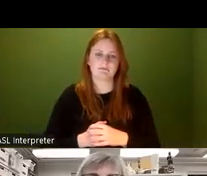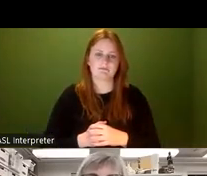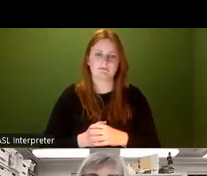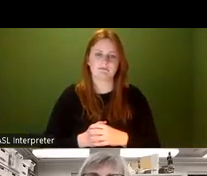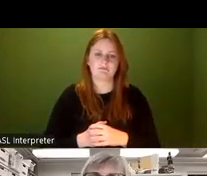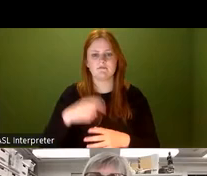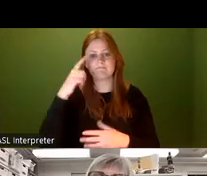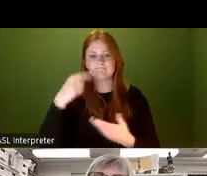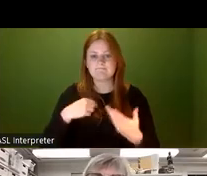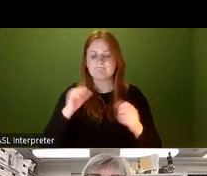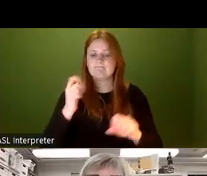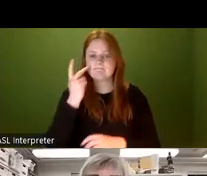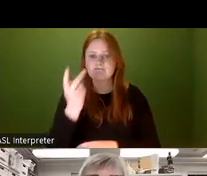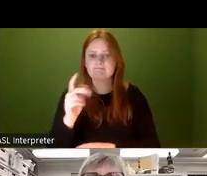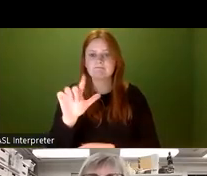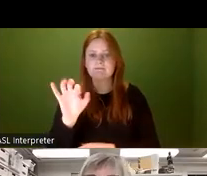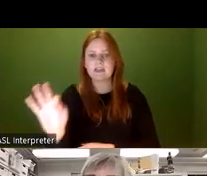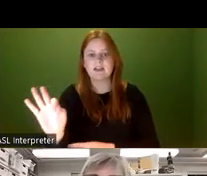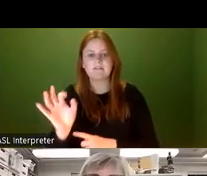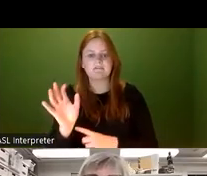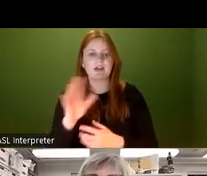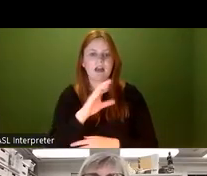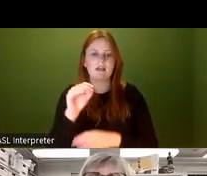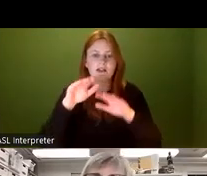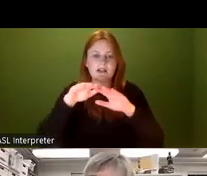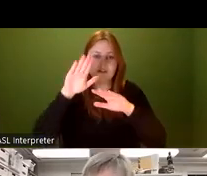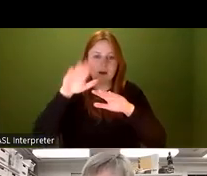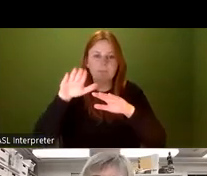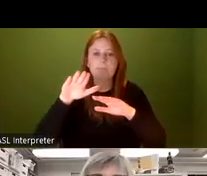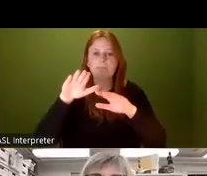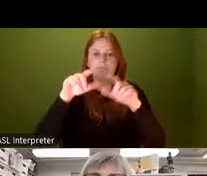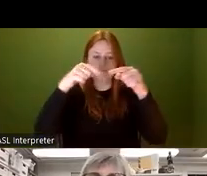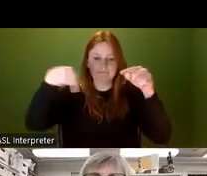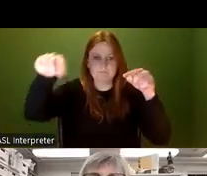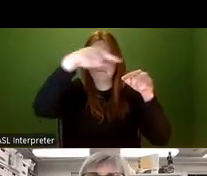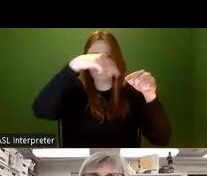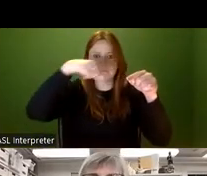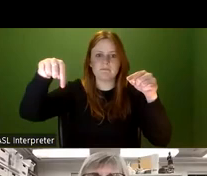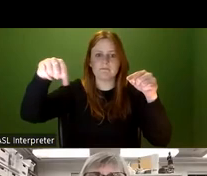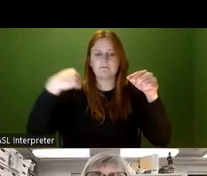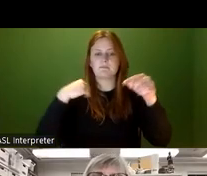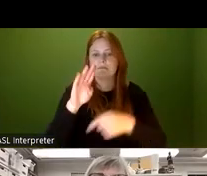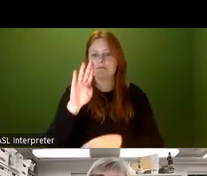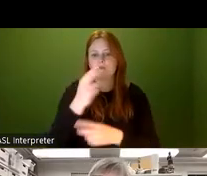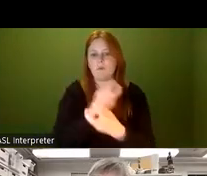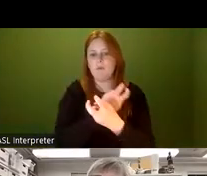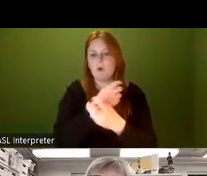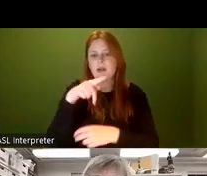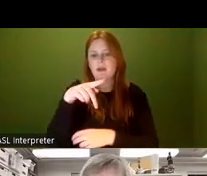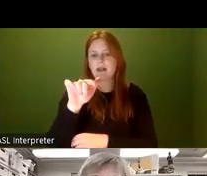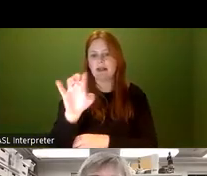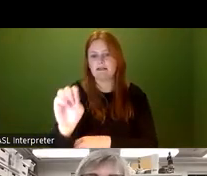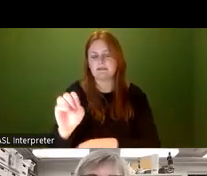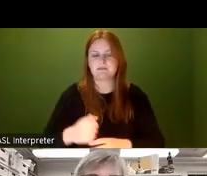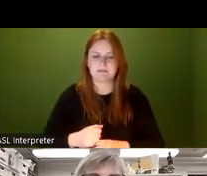some leaves, and the very top has some bony plates. And I